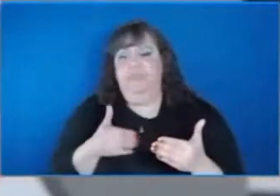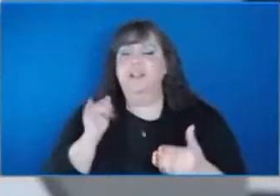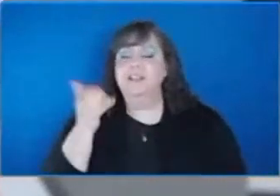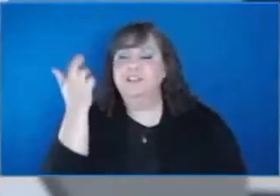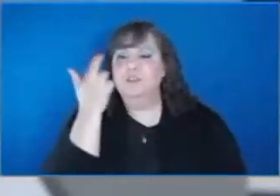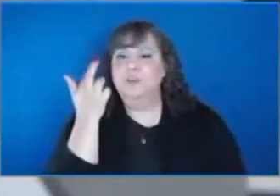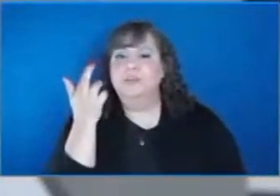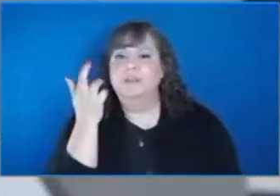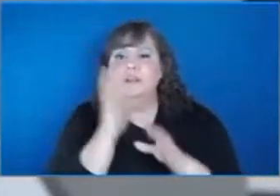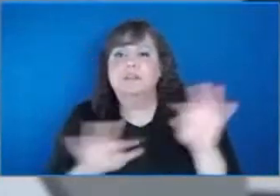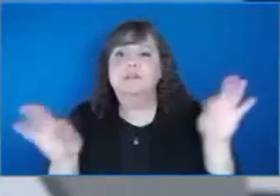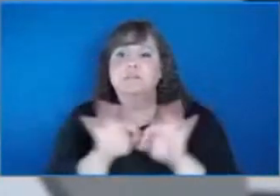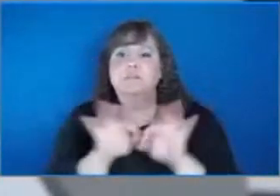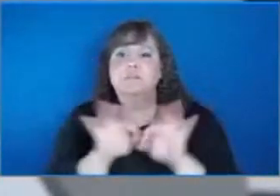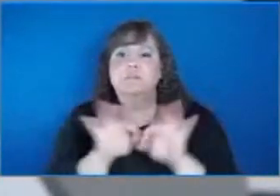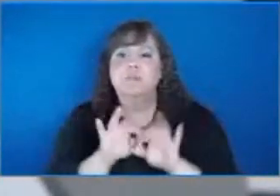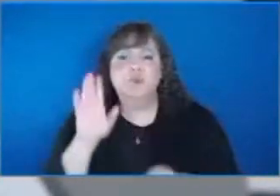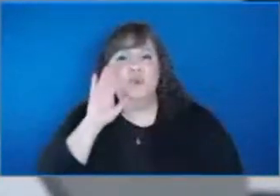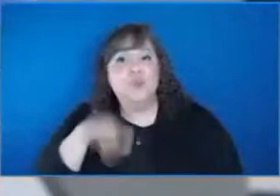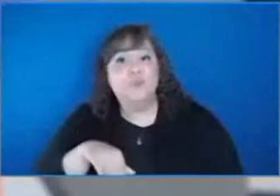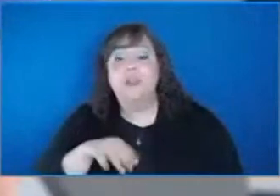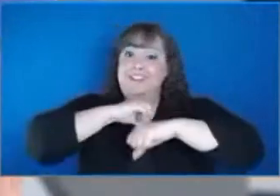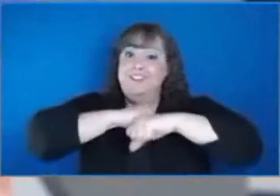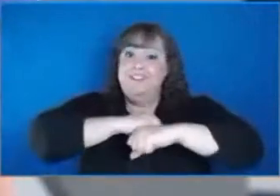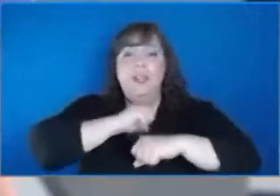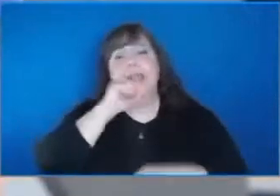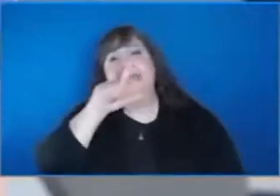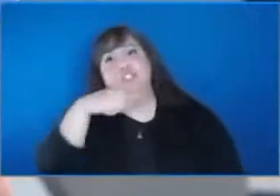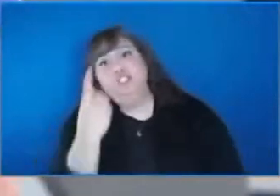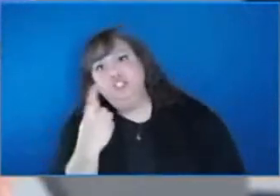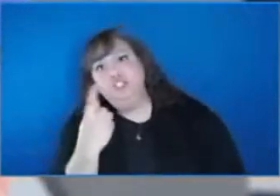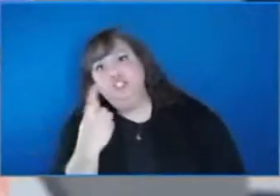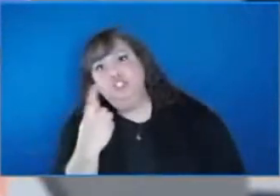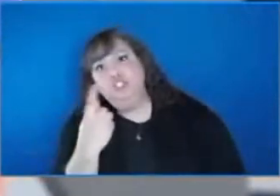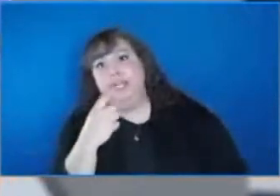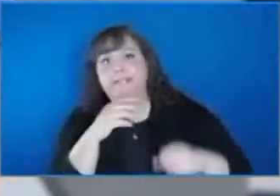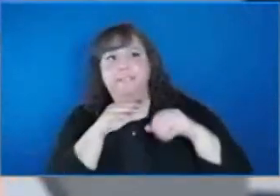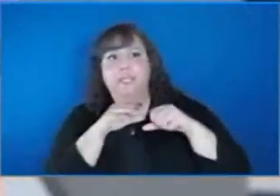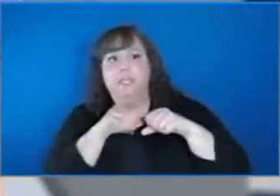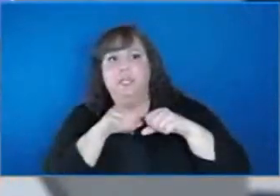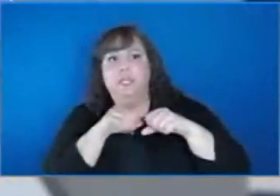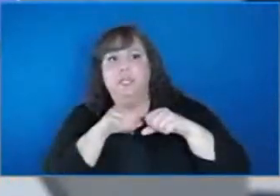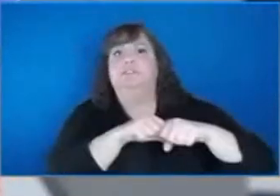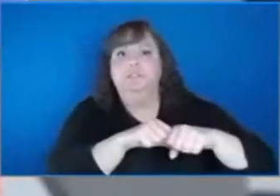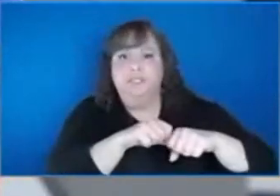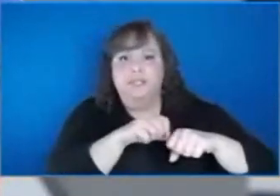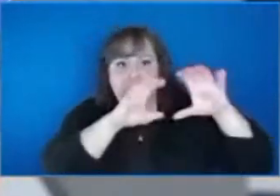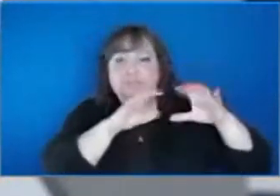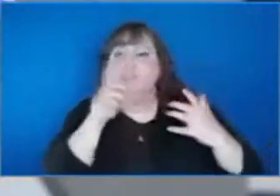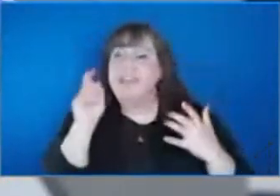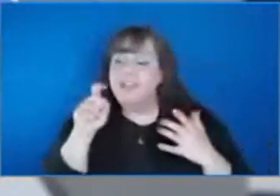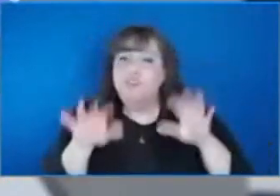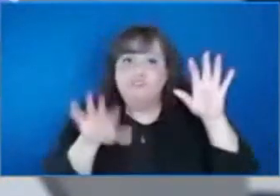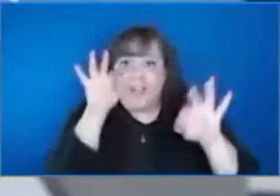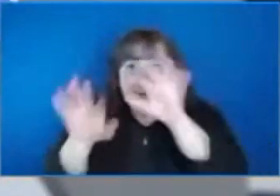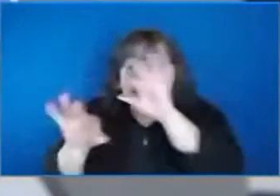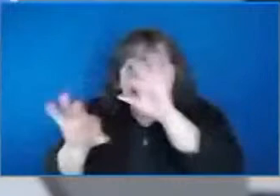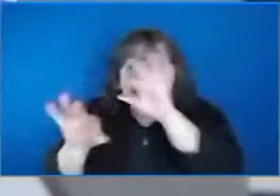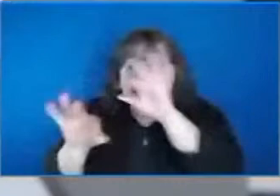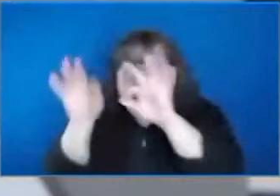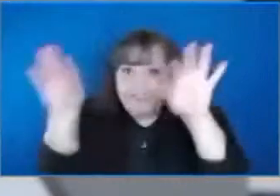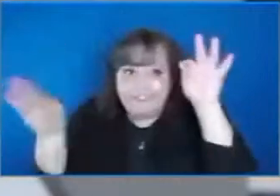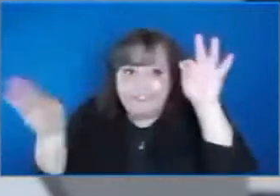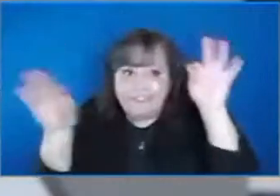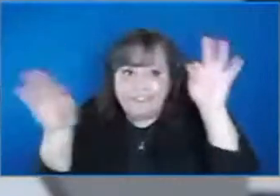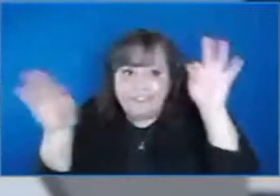much more than just deflecting asteroids. You need to be finding all of the asteroids. This is key to planetary defense, knowing where the asteroids